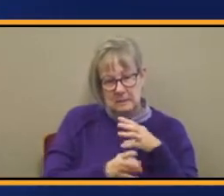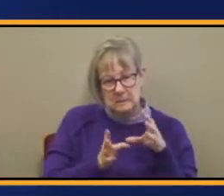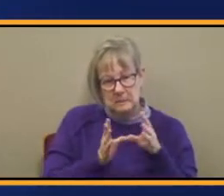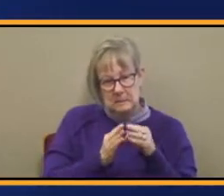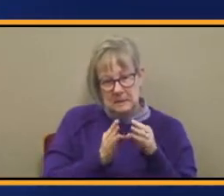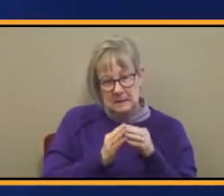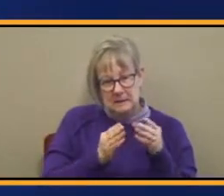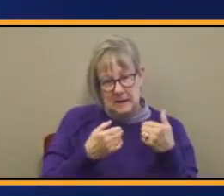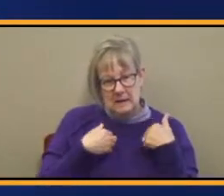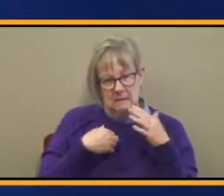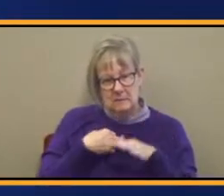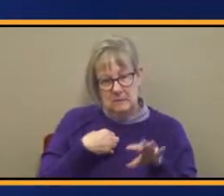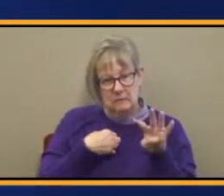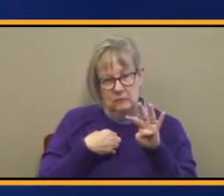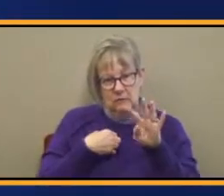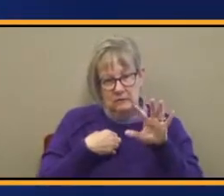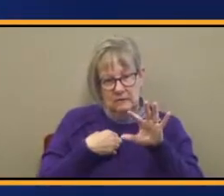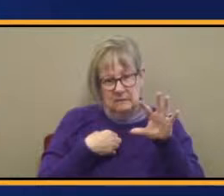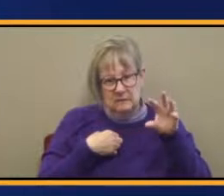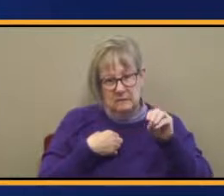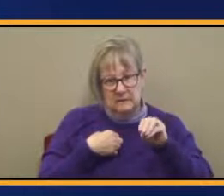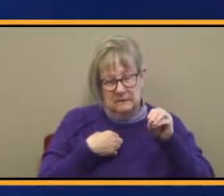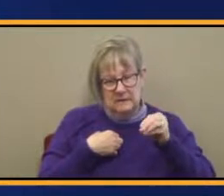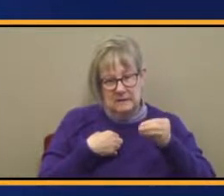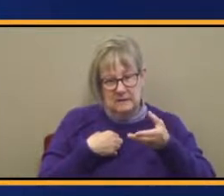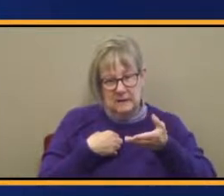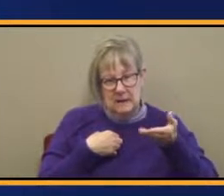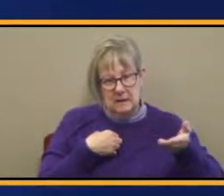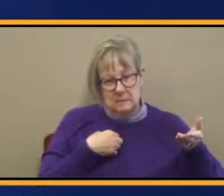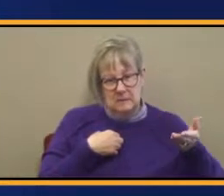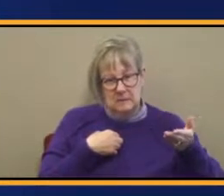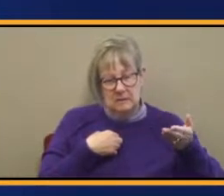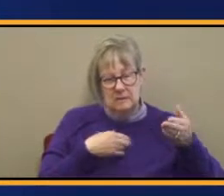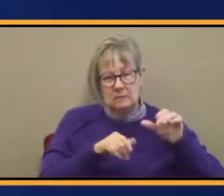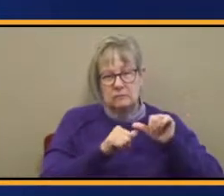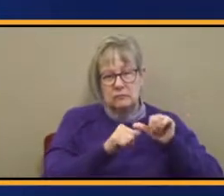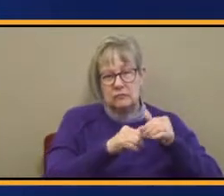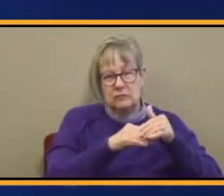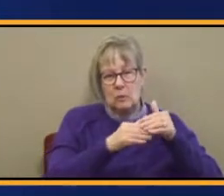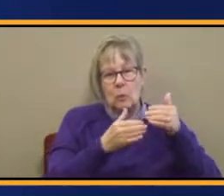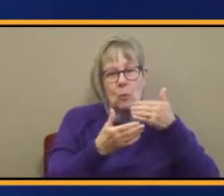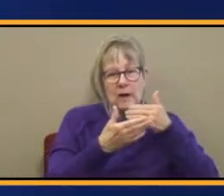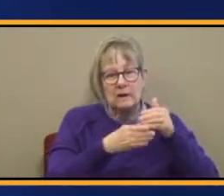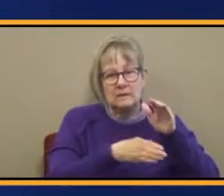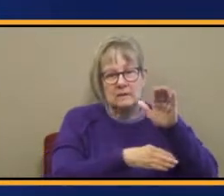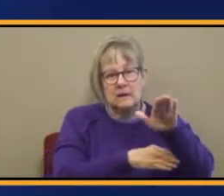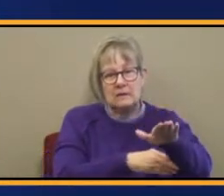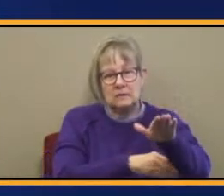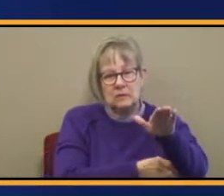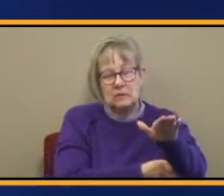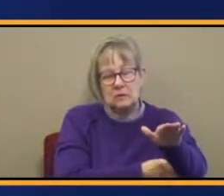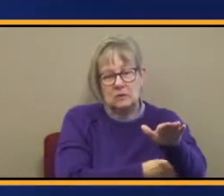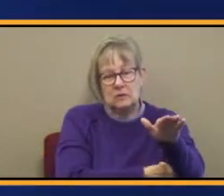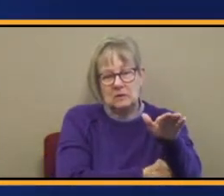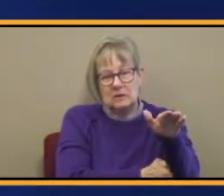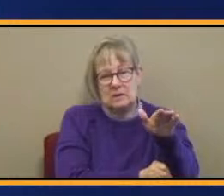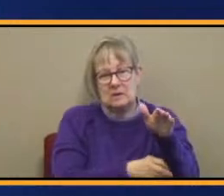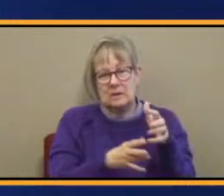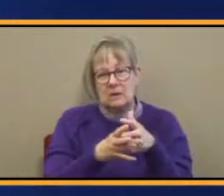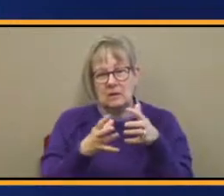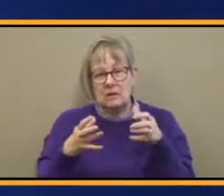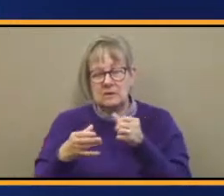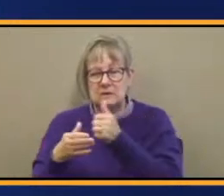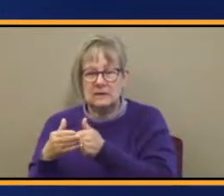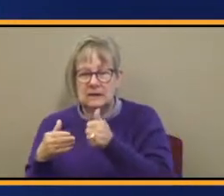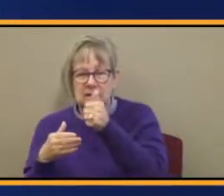about 45 to 50 items, which take us well into the afternoon. So then to still add, you know, a large number of executive